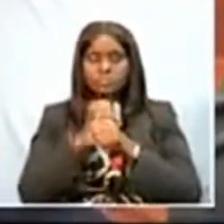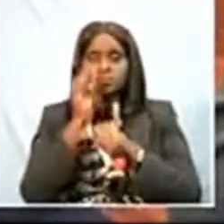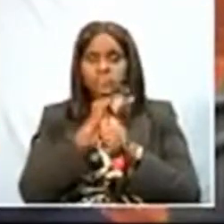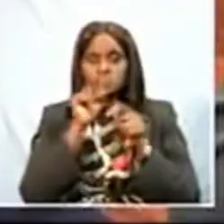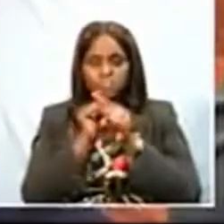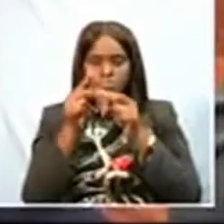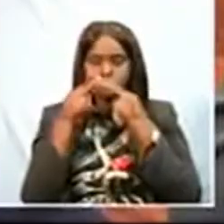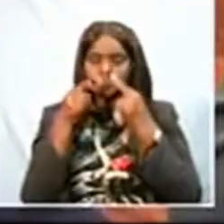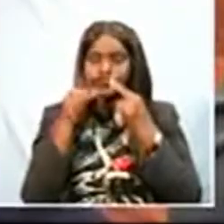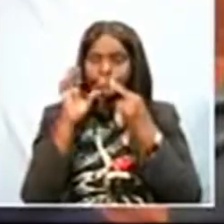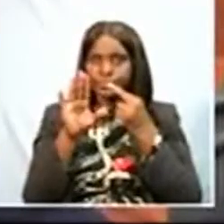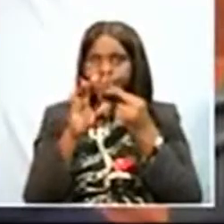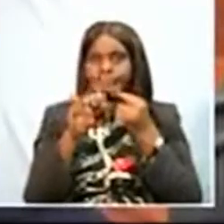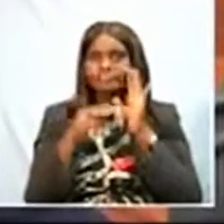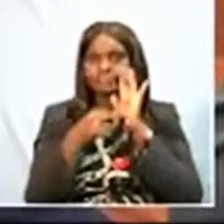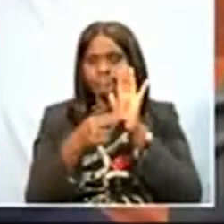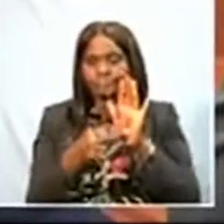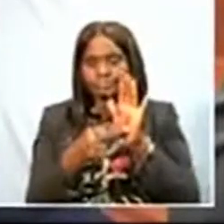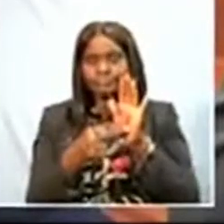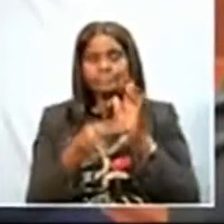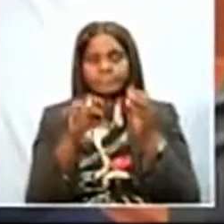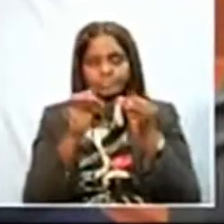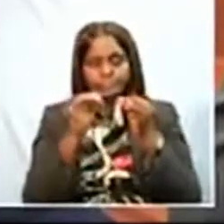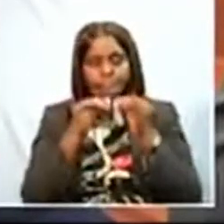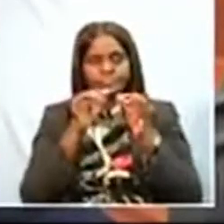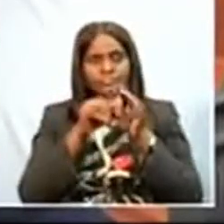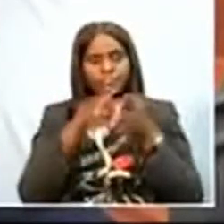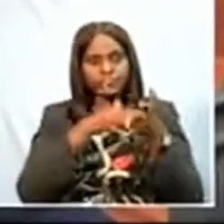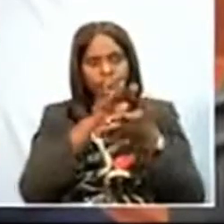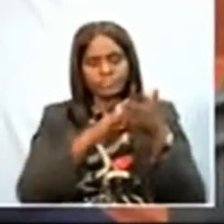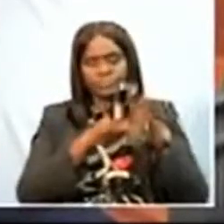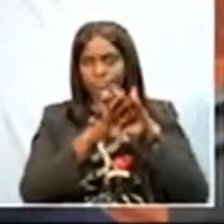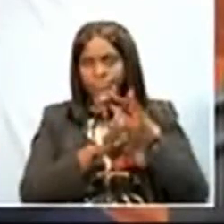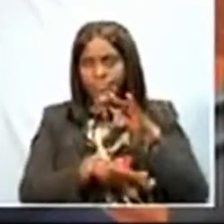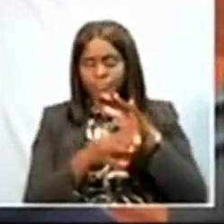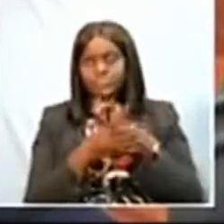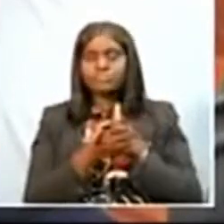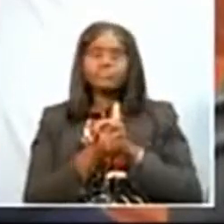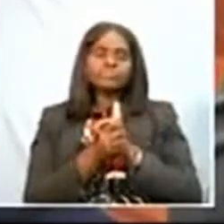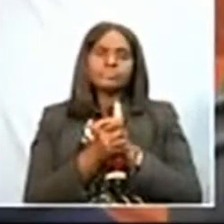the results are as shown in the table below.